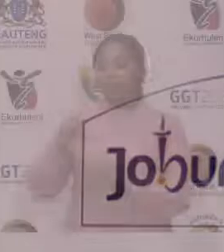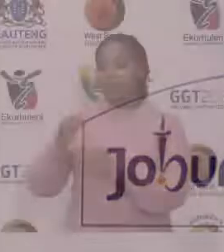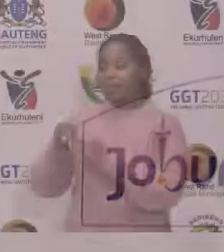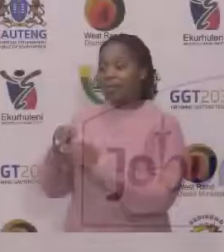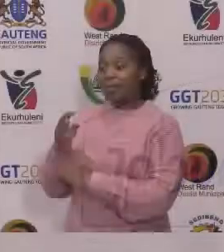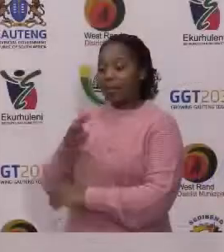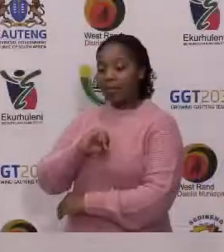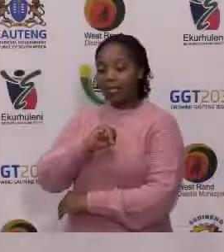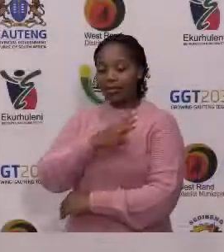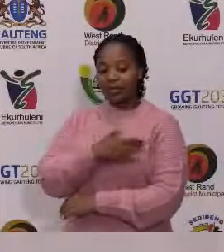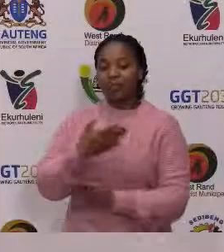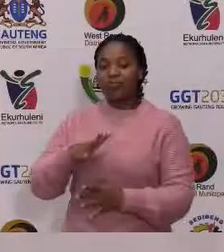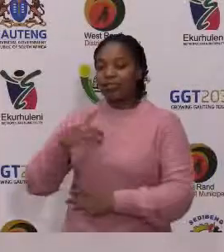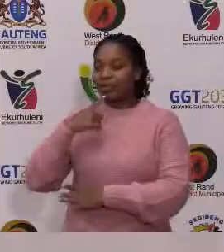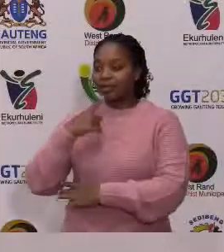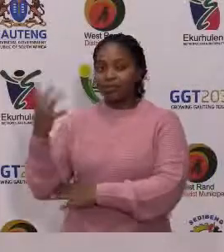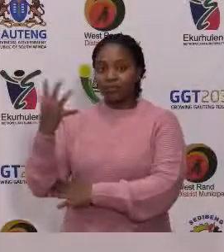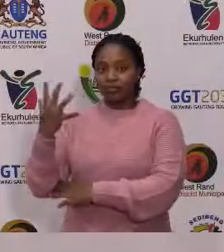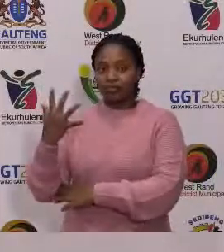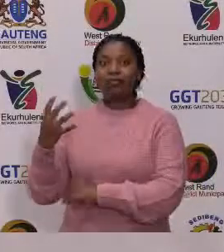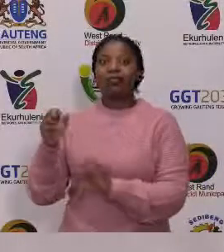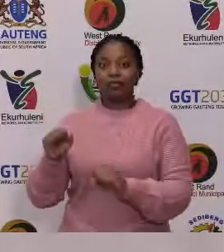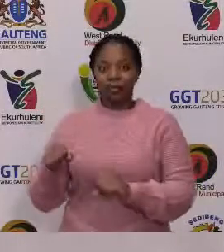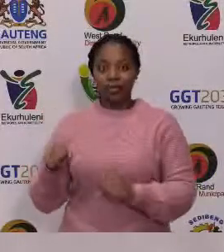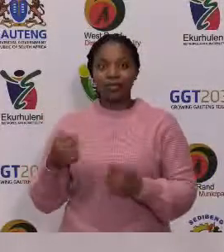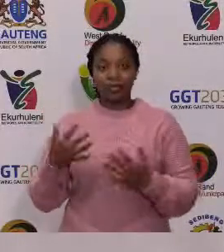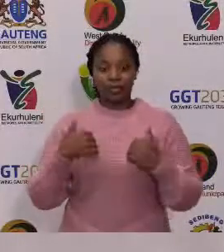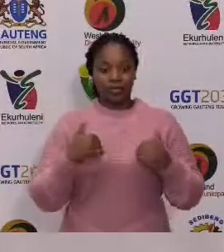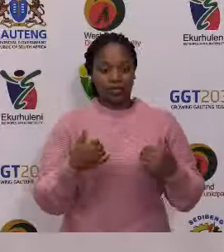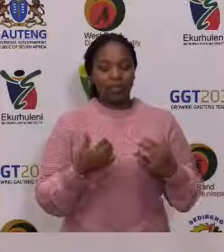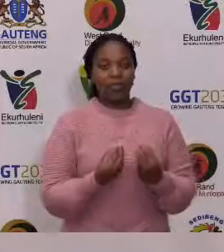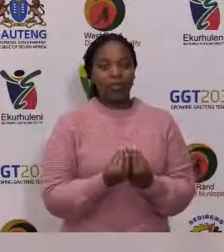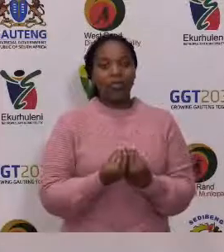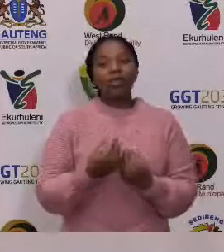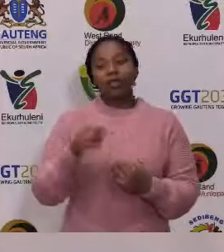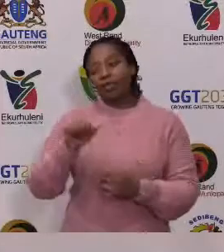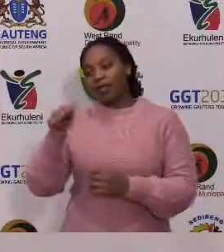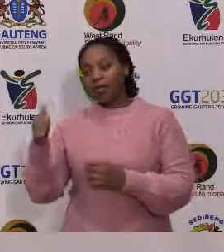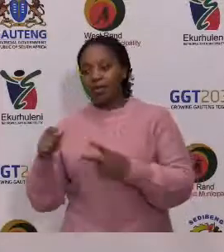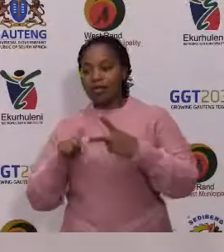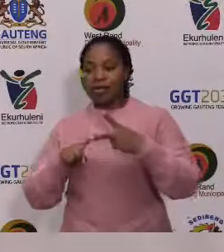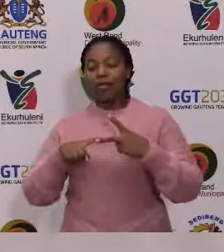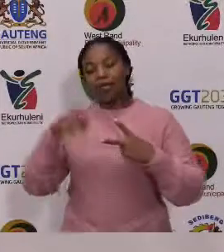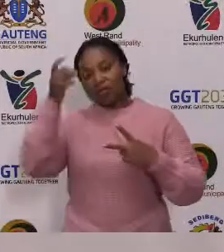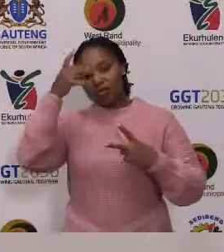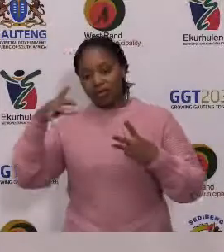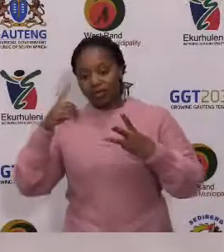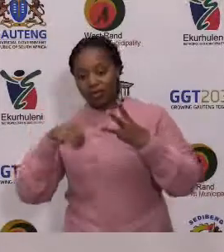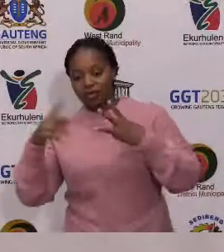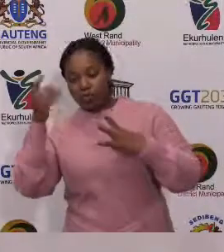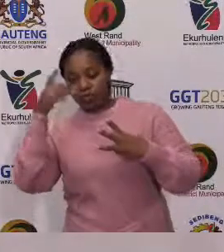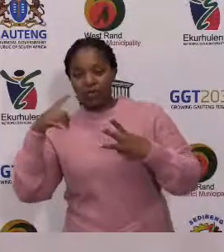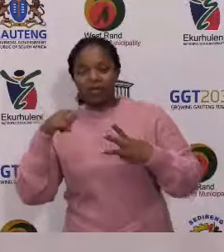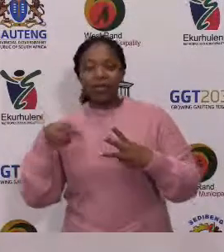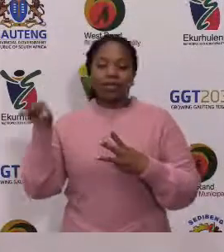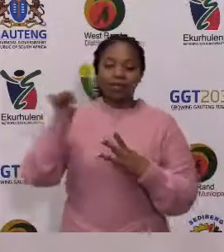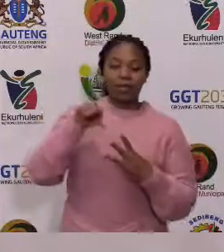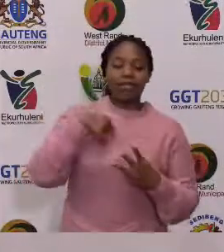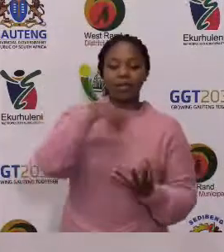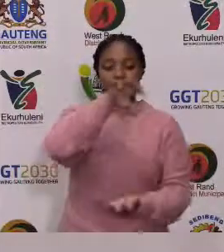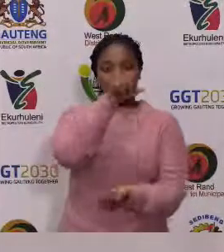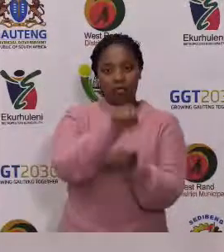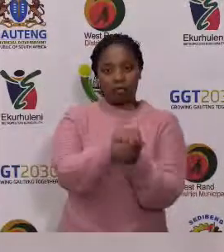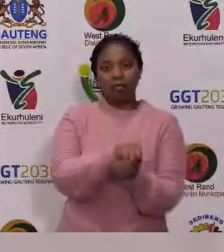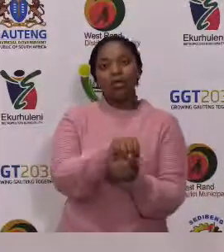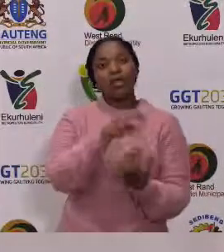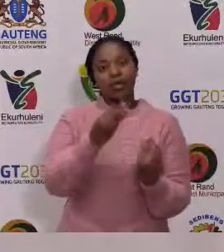be three presentations, just one after the other. I'll start, Prof. Malado will follow, and then Prof. Mahdi, and then I'll come back and do a wrap-up before the Premier and